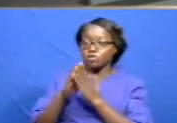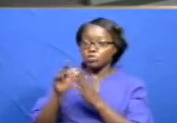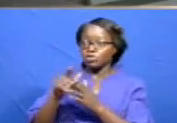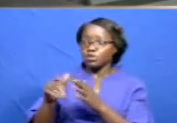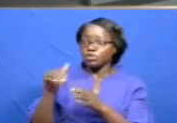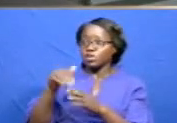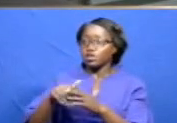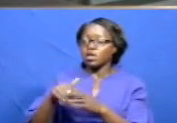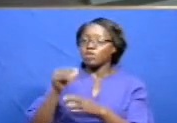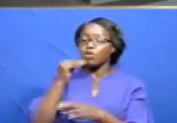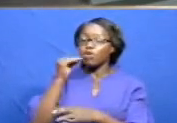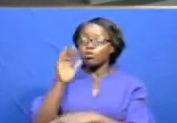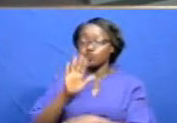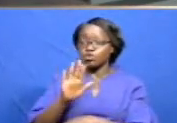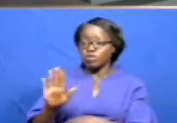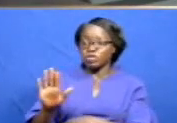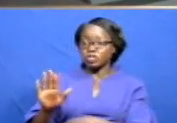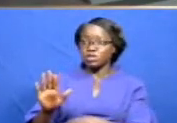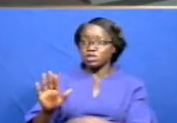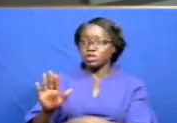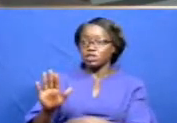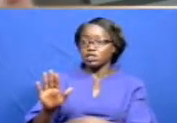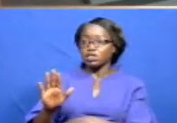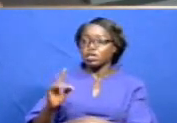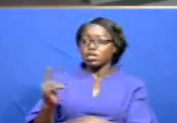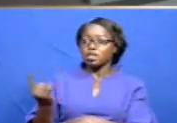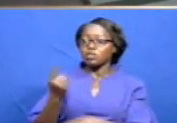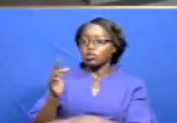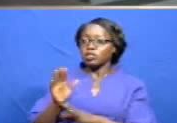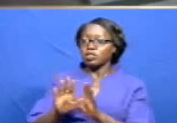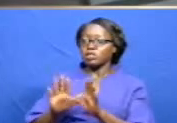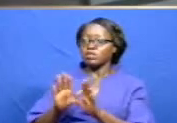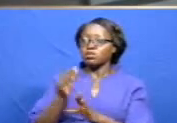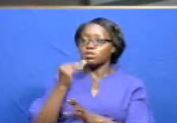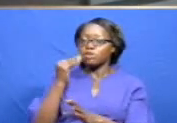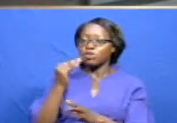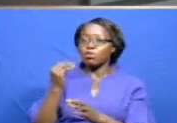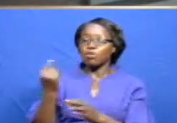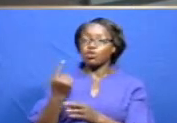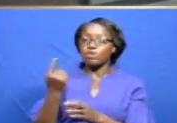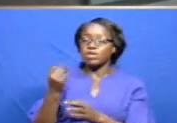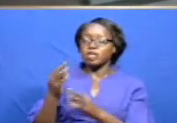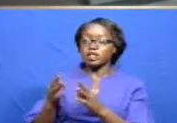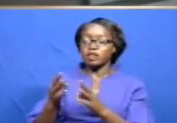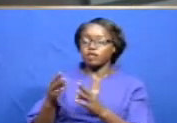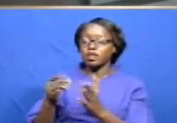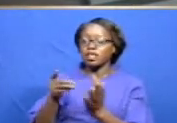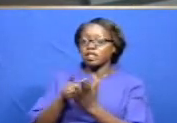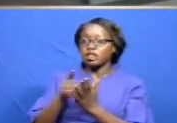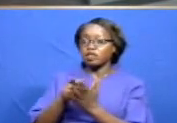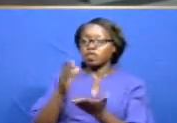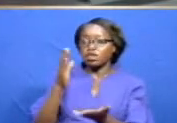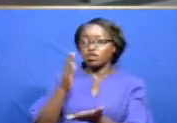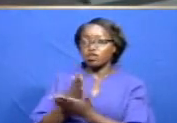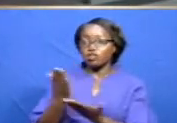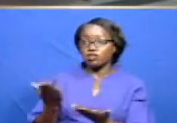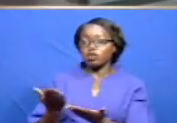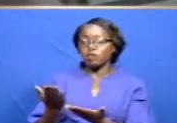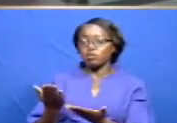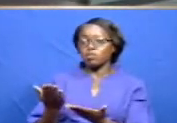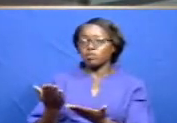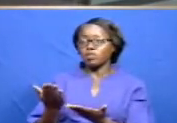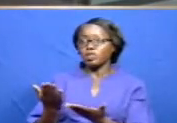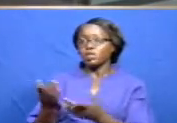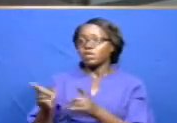the confines of your home, and you only would need to leave that home if the doctors adjudged that was required. Then that service also has